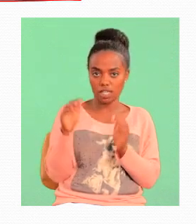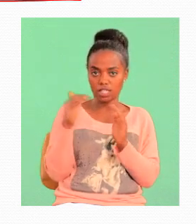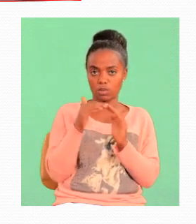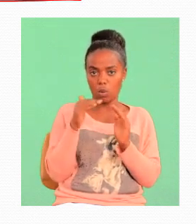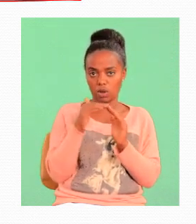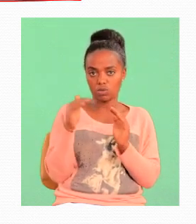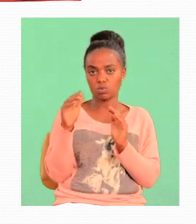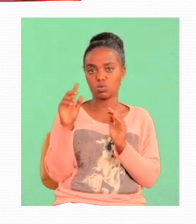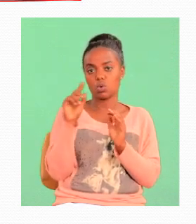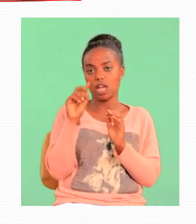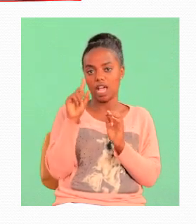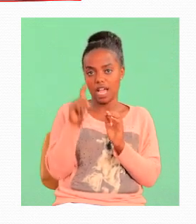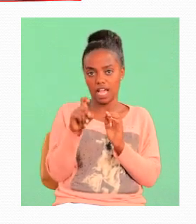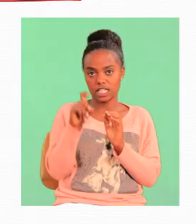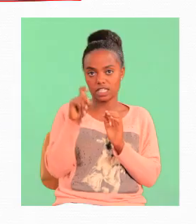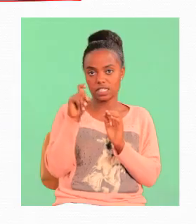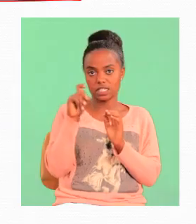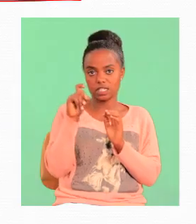to